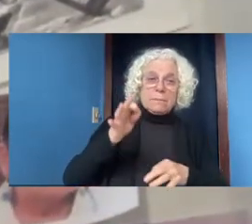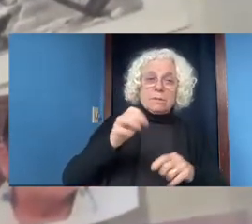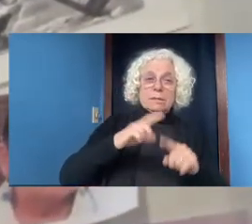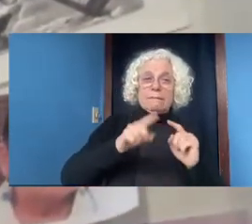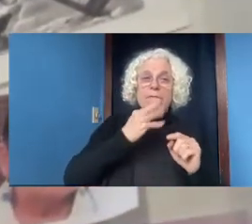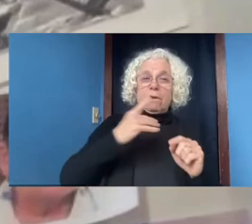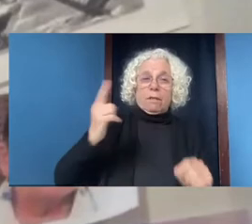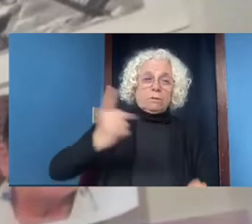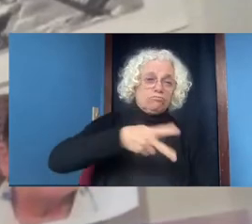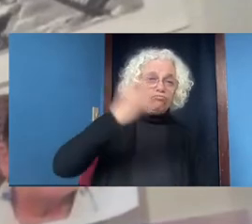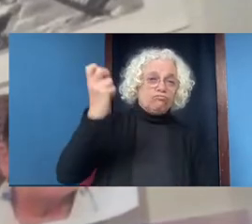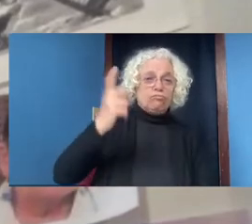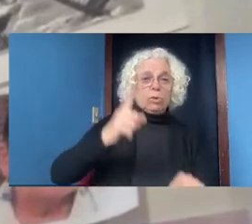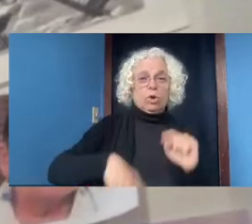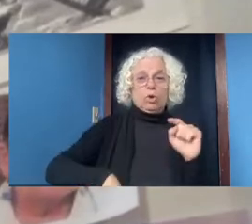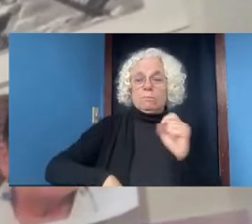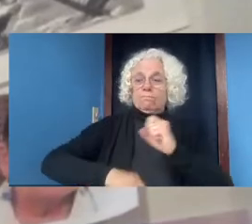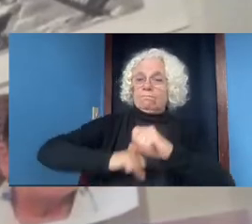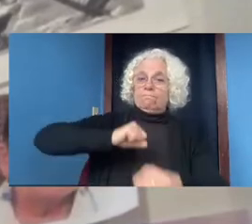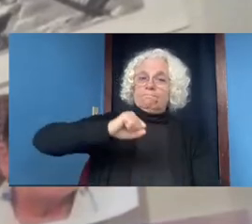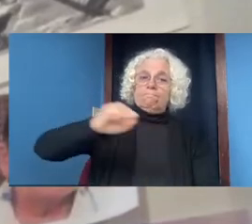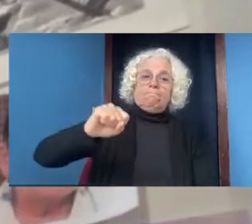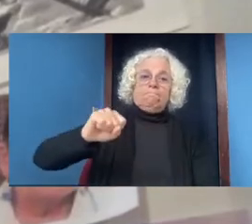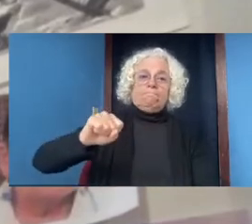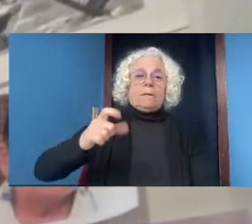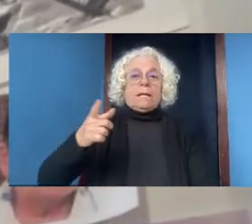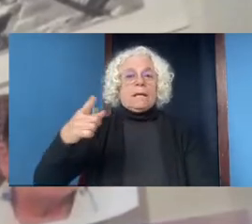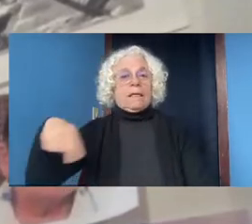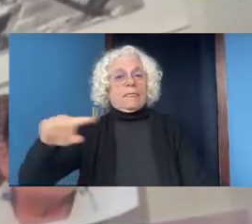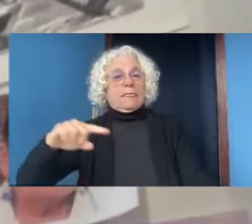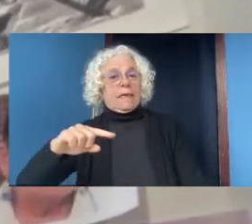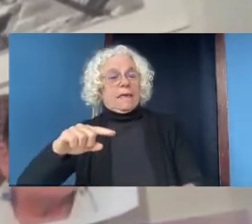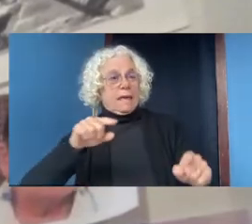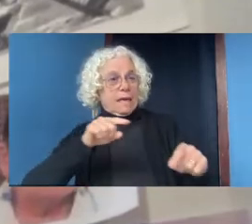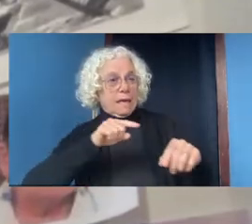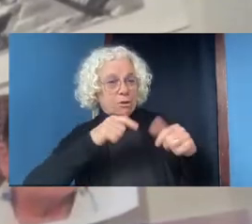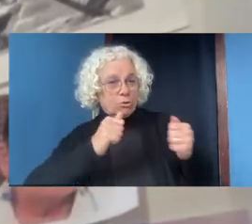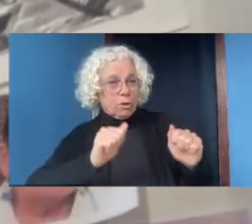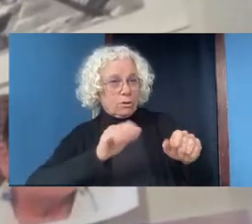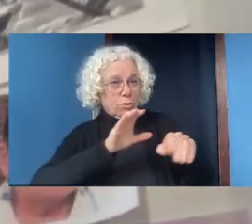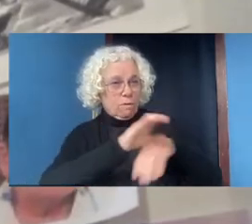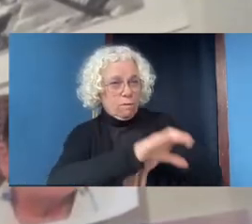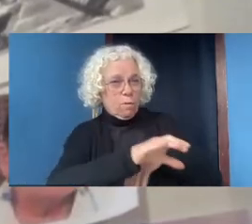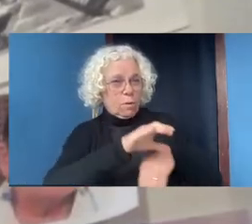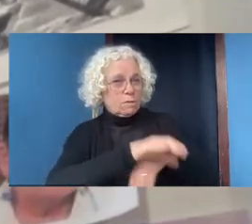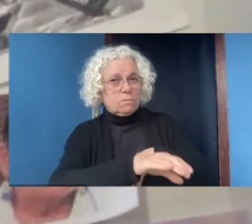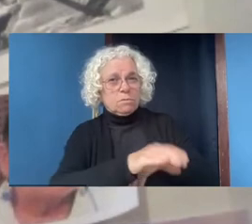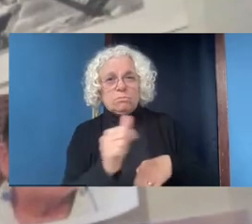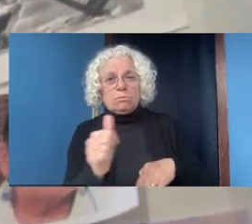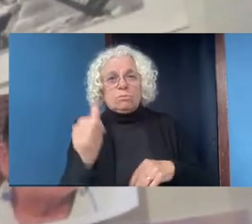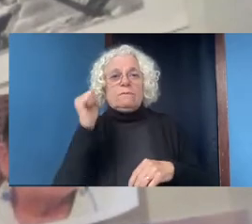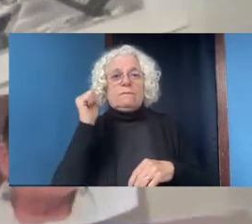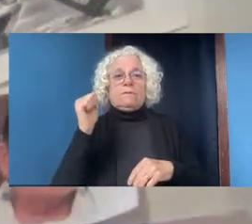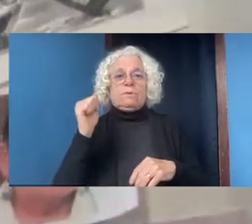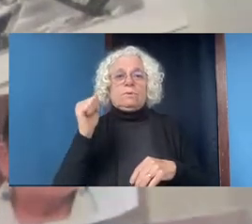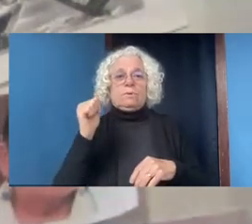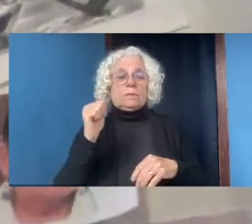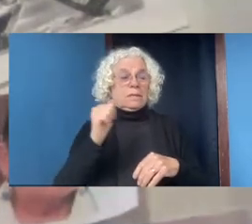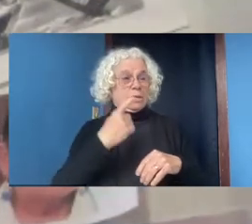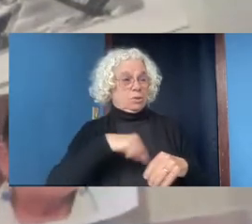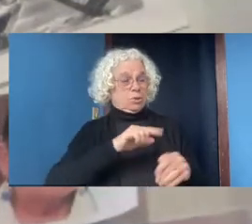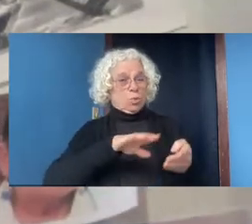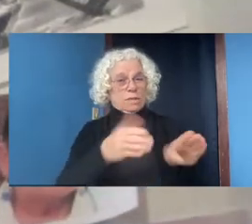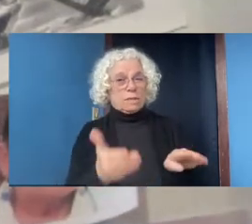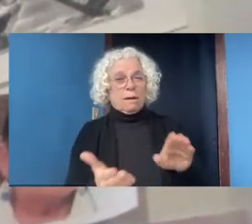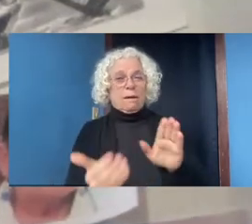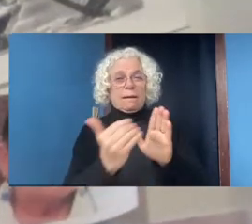not make us, no matter how hard they drilled and forced us. We died over and over again in those